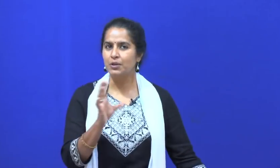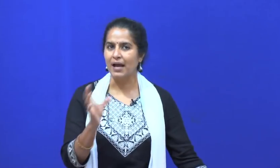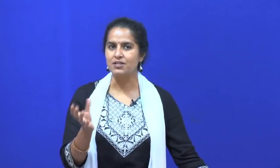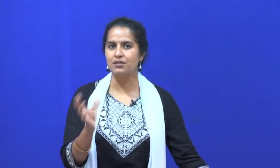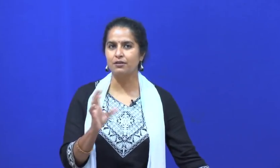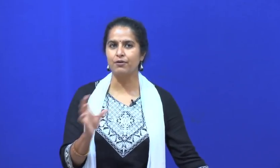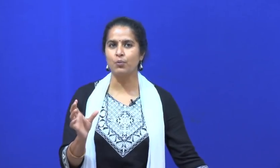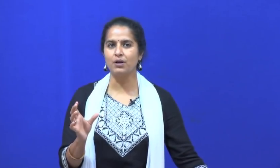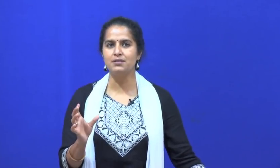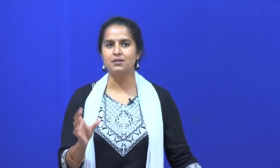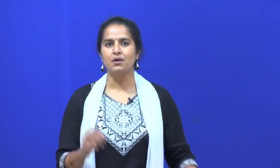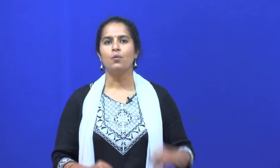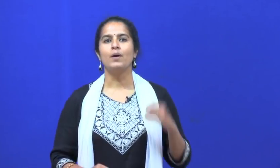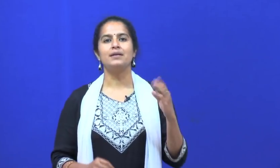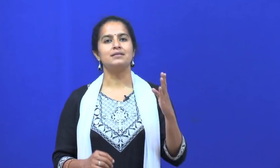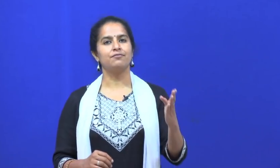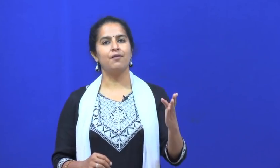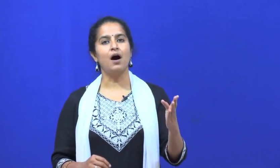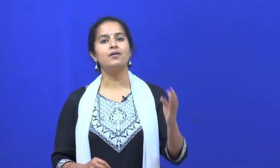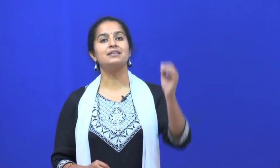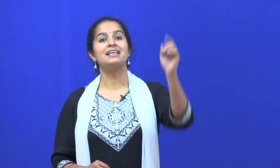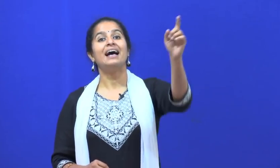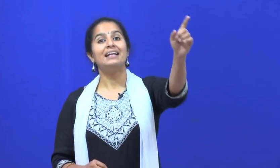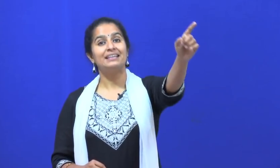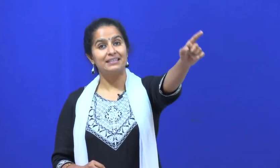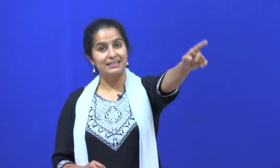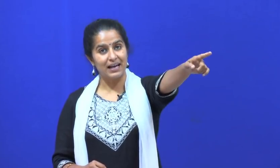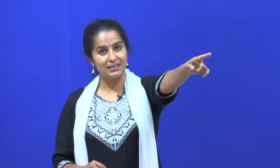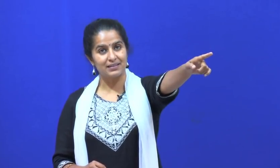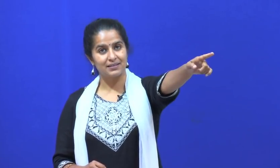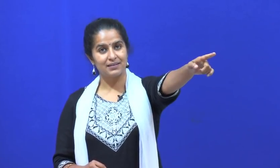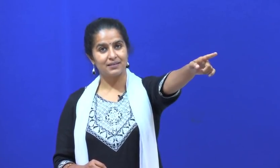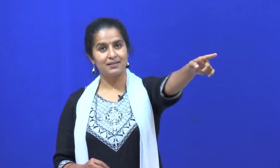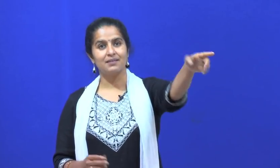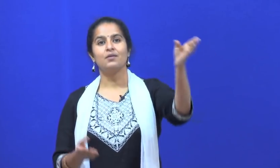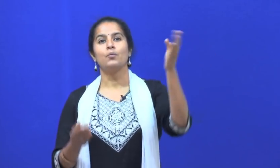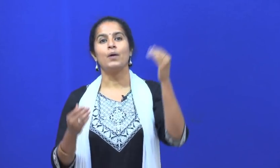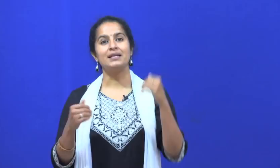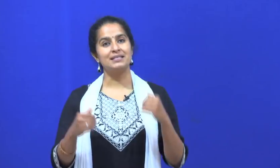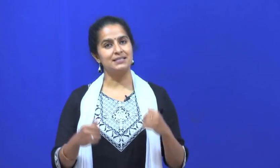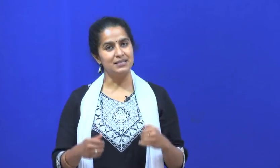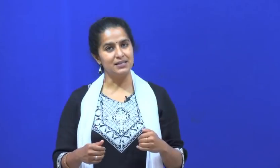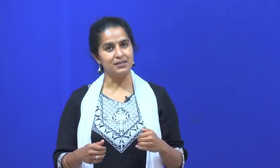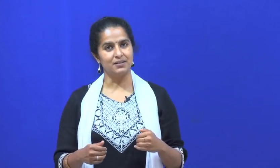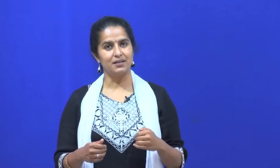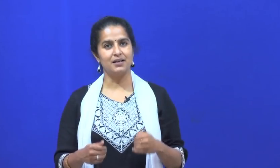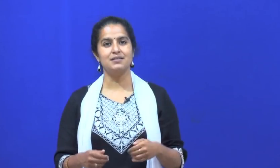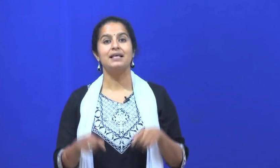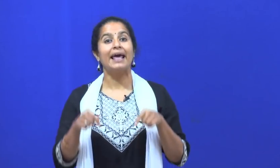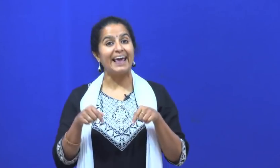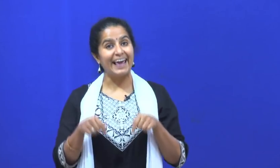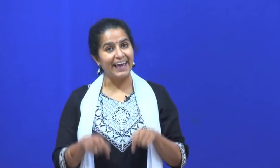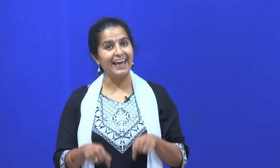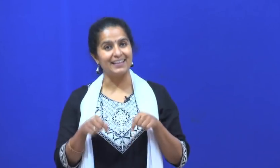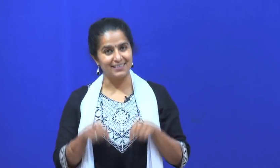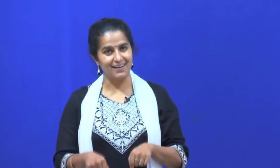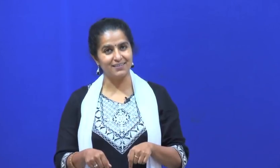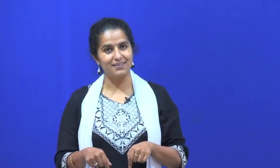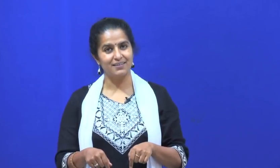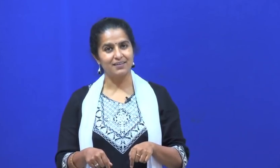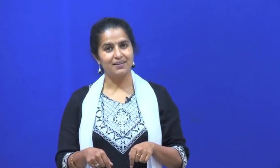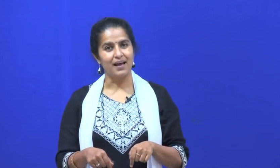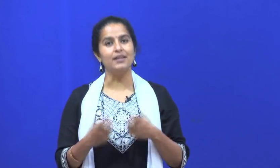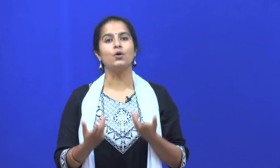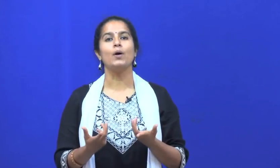So did you catch the different words? When it is far, it is tat. When it is near, it is